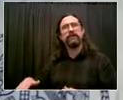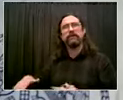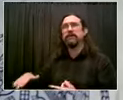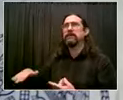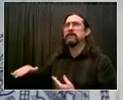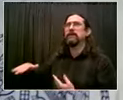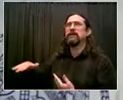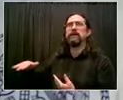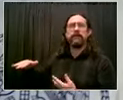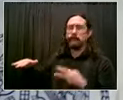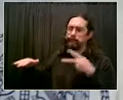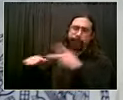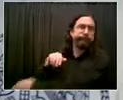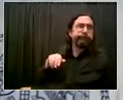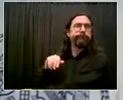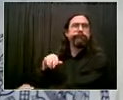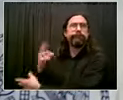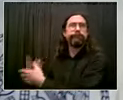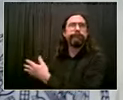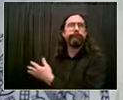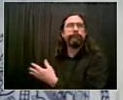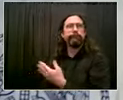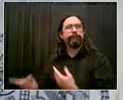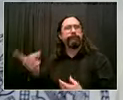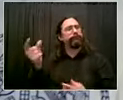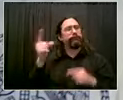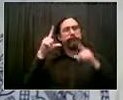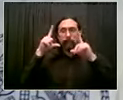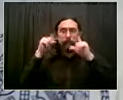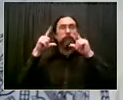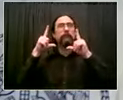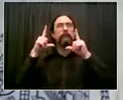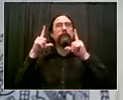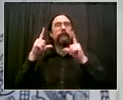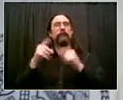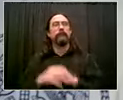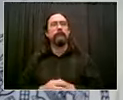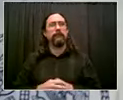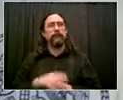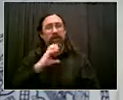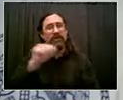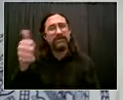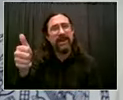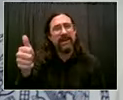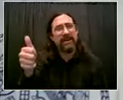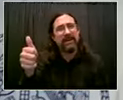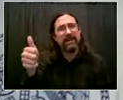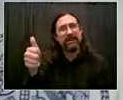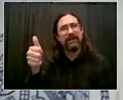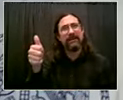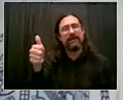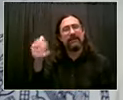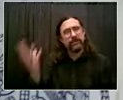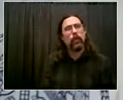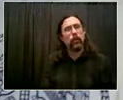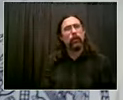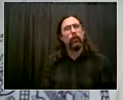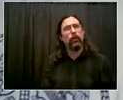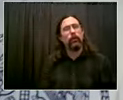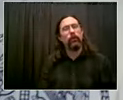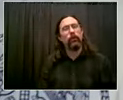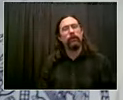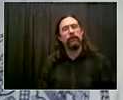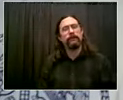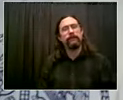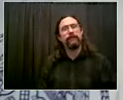loss of their beautiful 10-year-old child. They showed me videos and photos and told stories, and